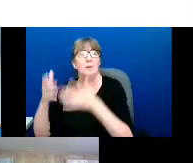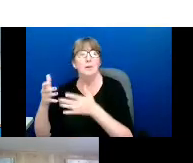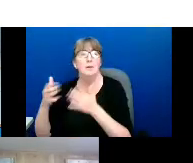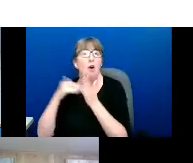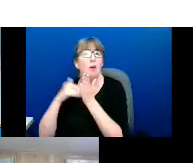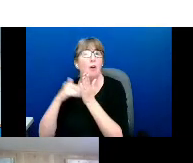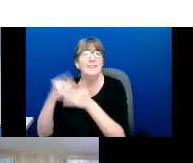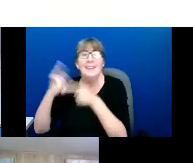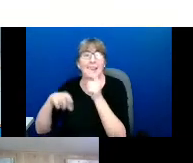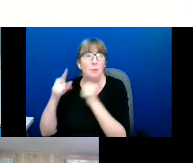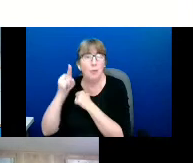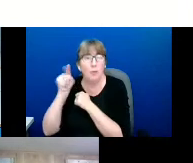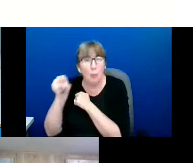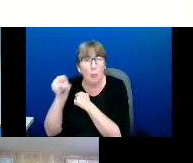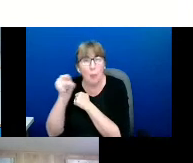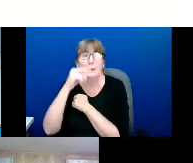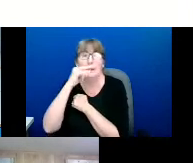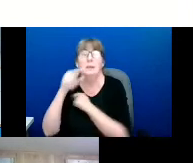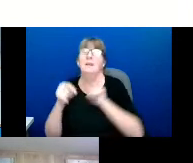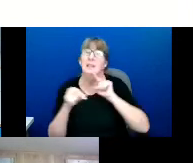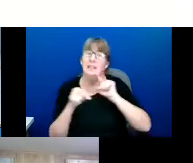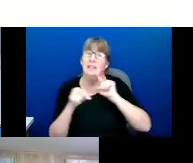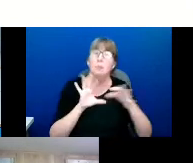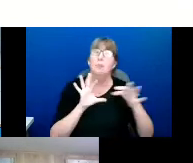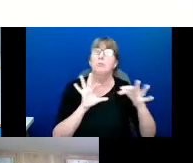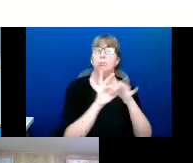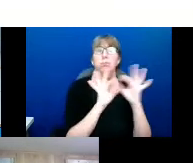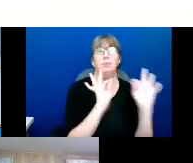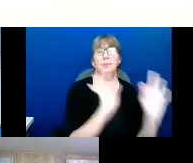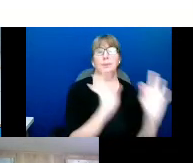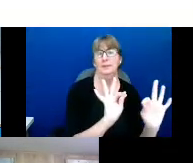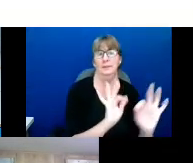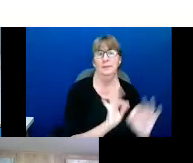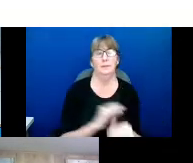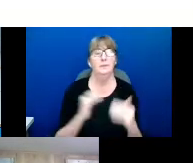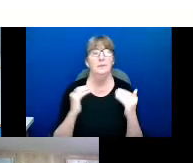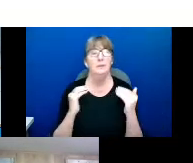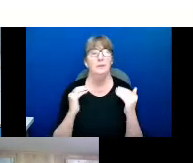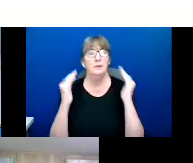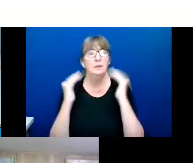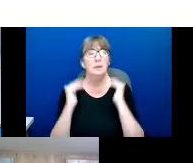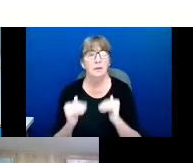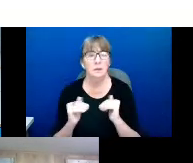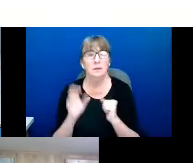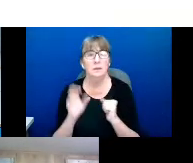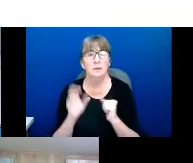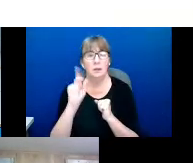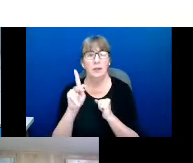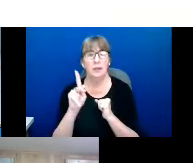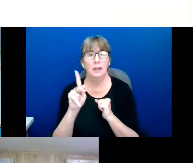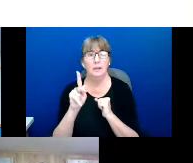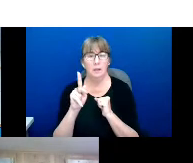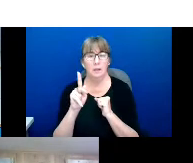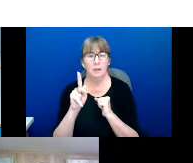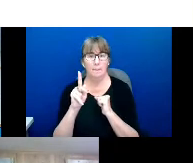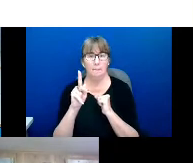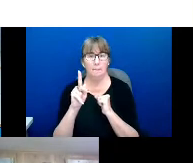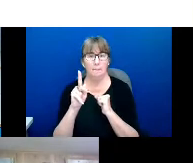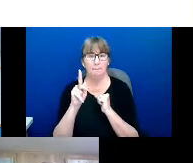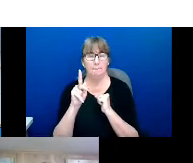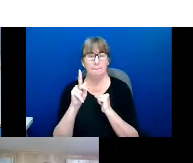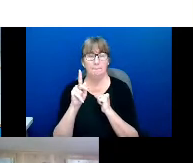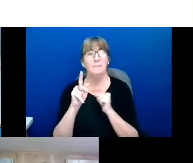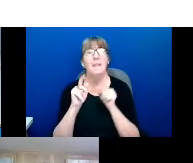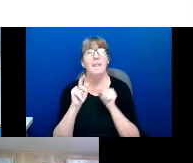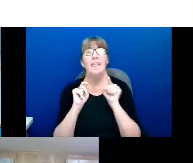you can go ahead and go forward, and go forward there. And I'll stop right here just for a second. This is